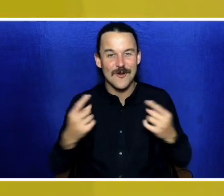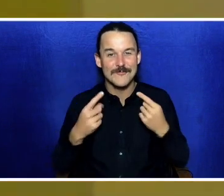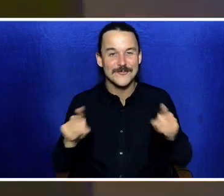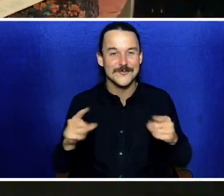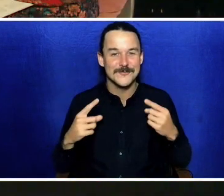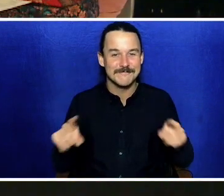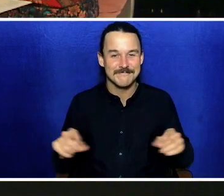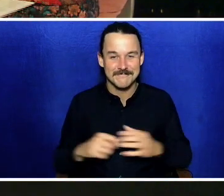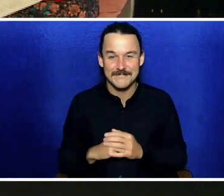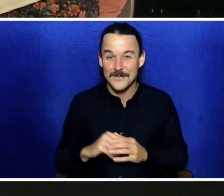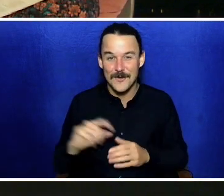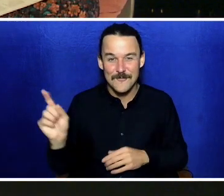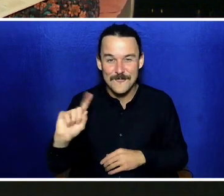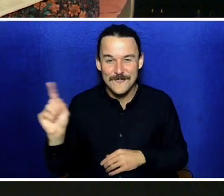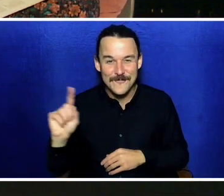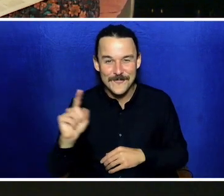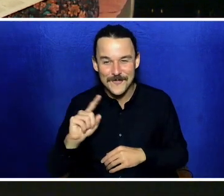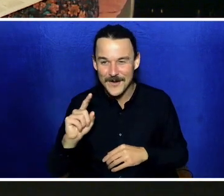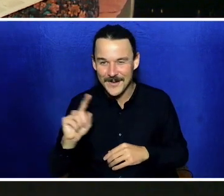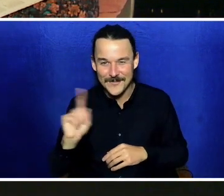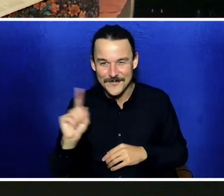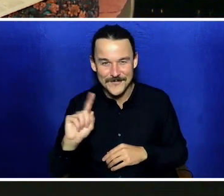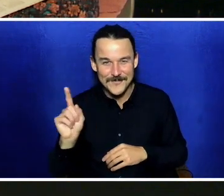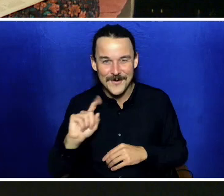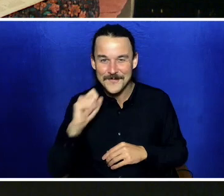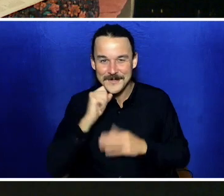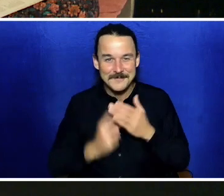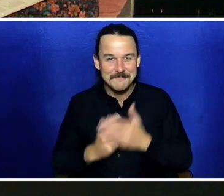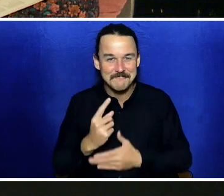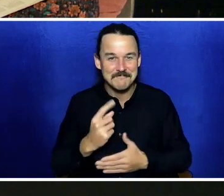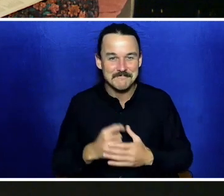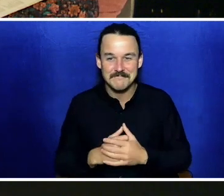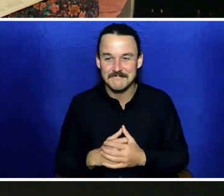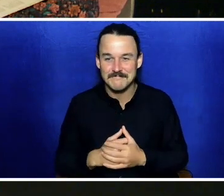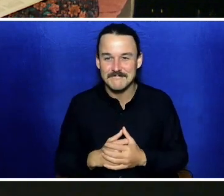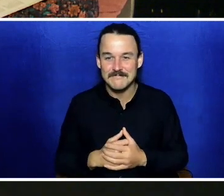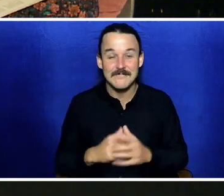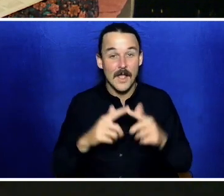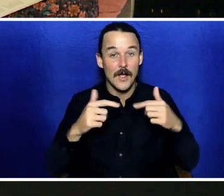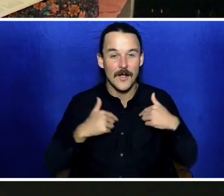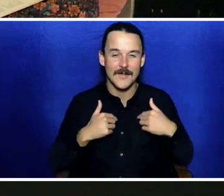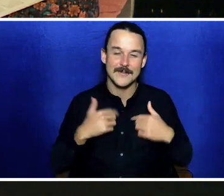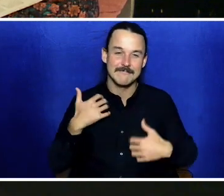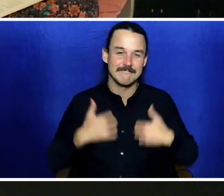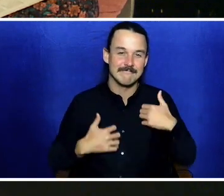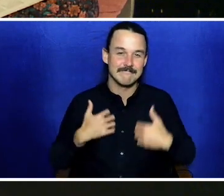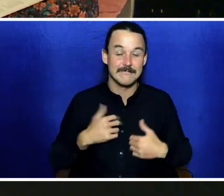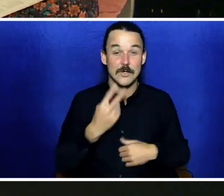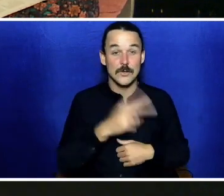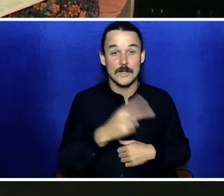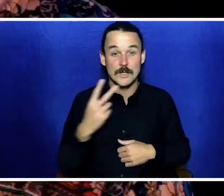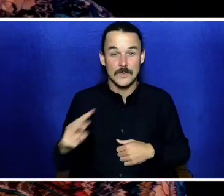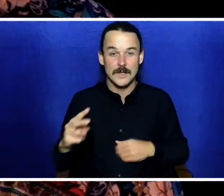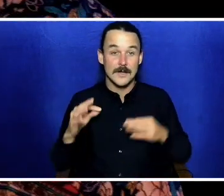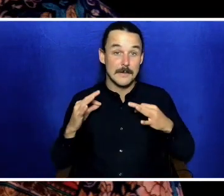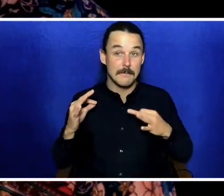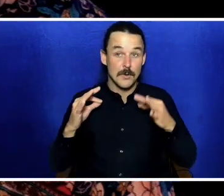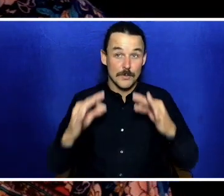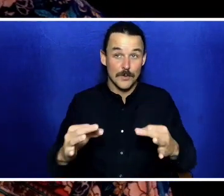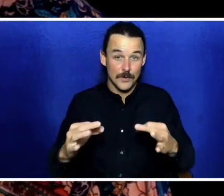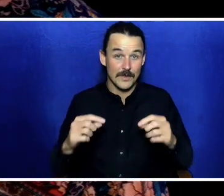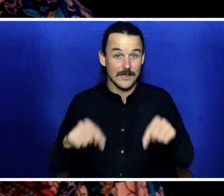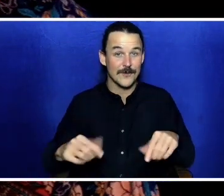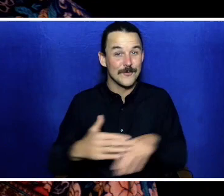so grateful that we could present this work after having it postponed from 2020. We've managed to keep most